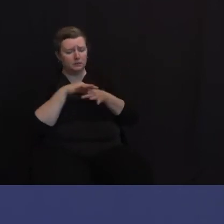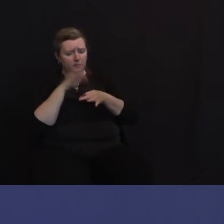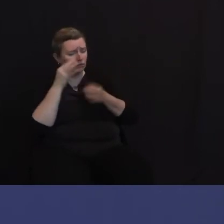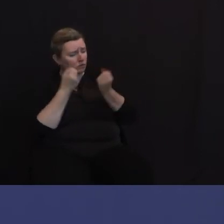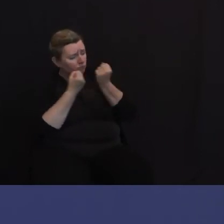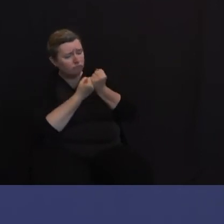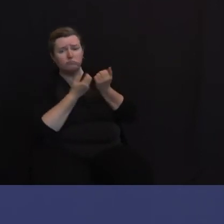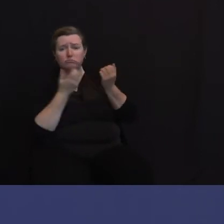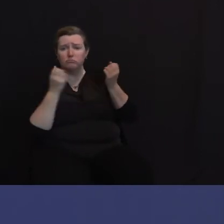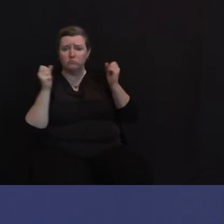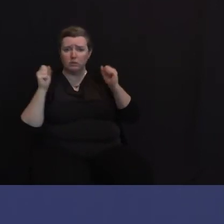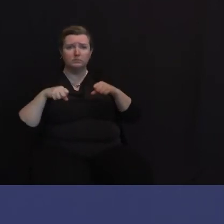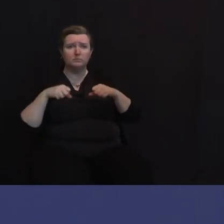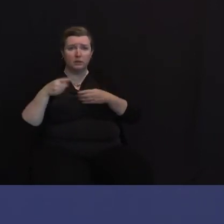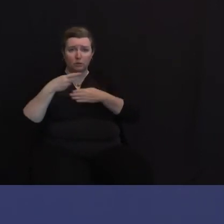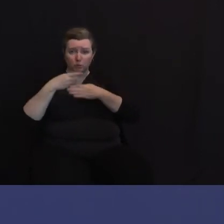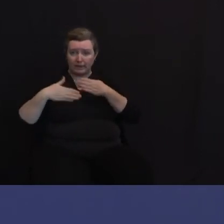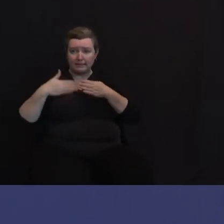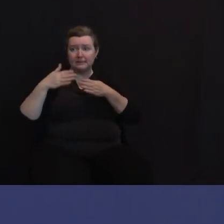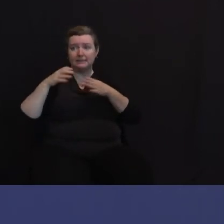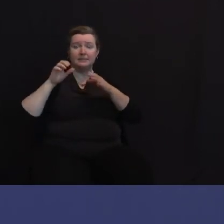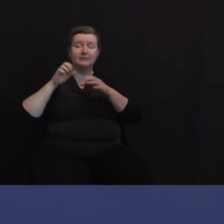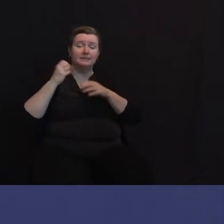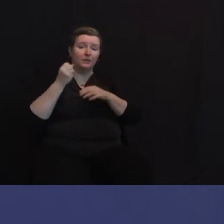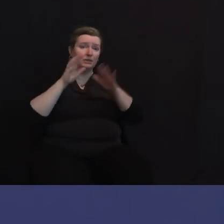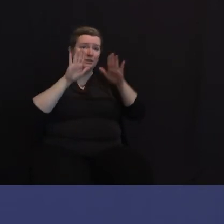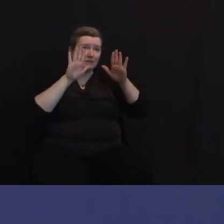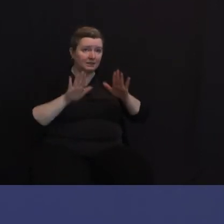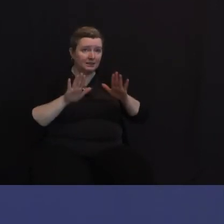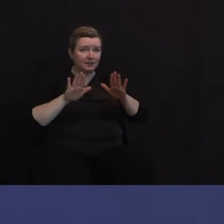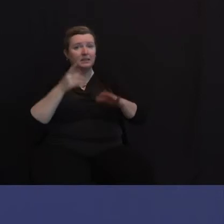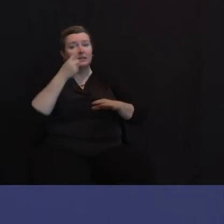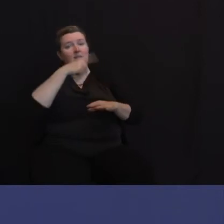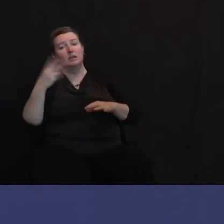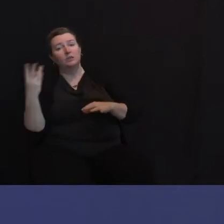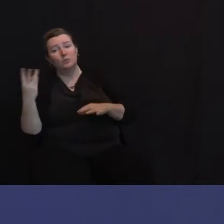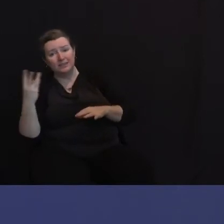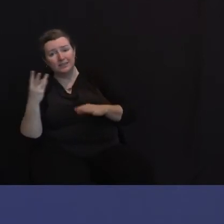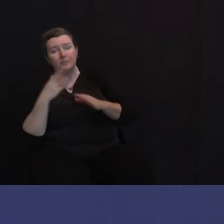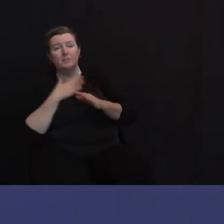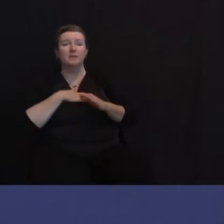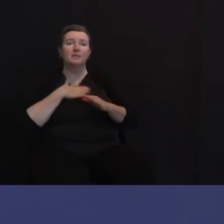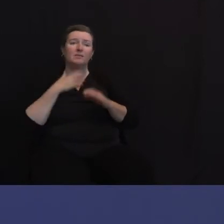this weekend, if it's next Wednesday, just please, I'm begging people to stay